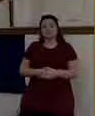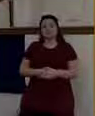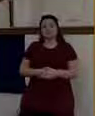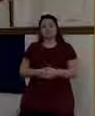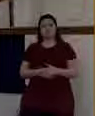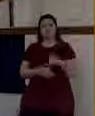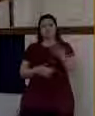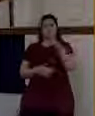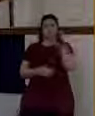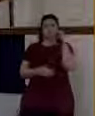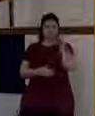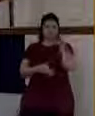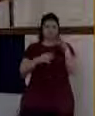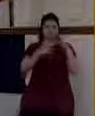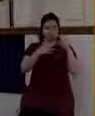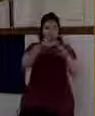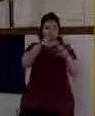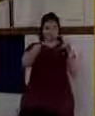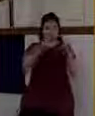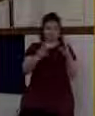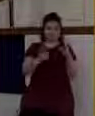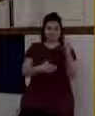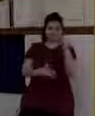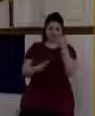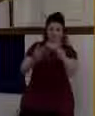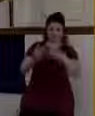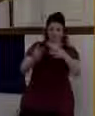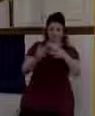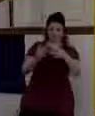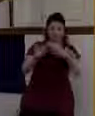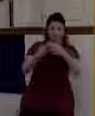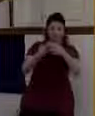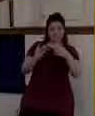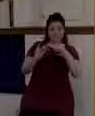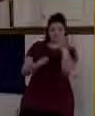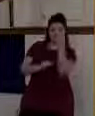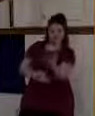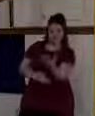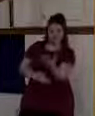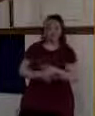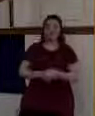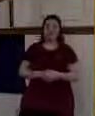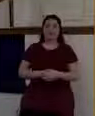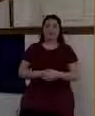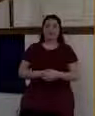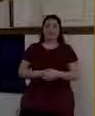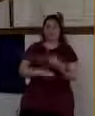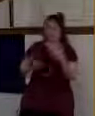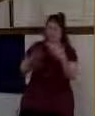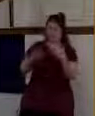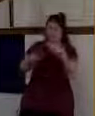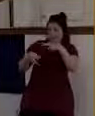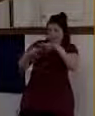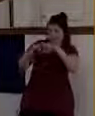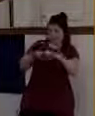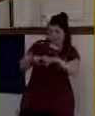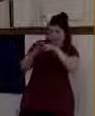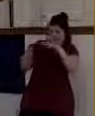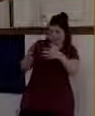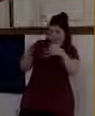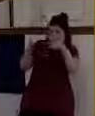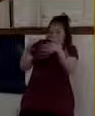prophet gives him a message. And the message is, since you wanted to linger here, and since you weren't in a hurry